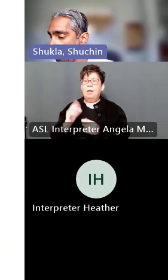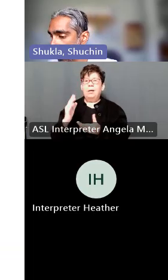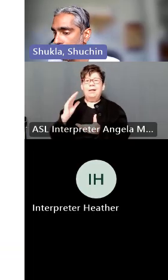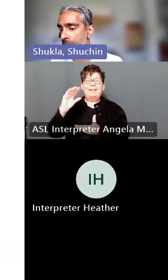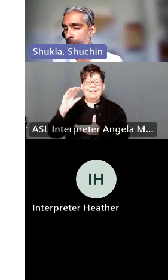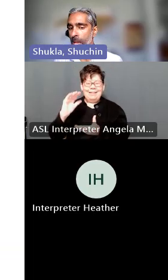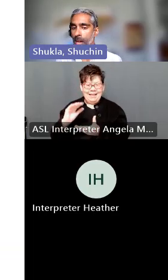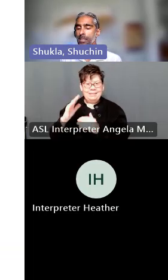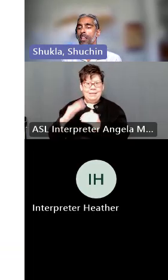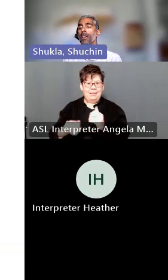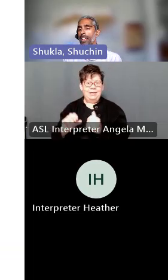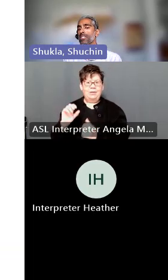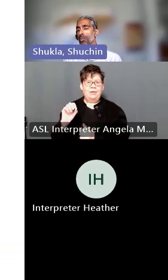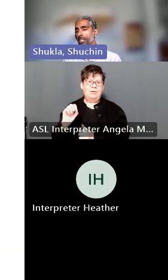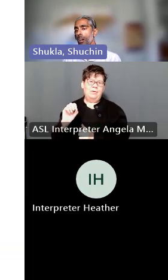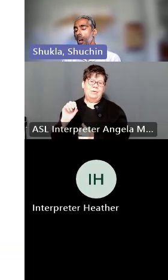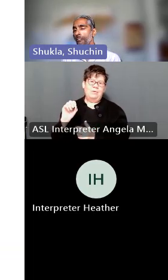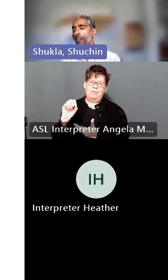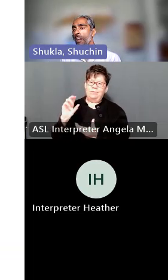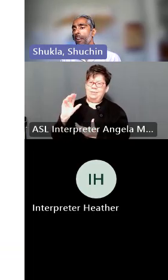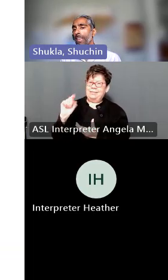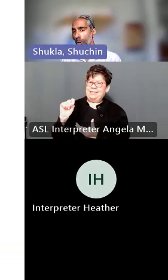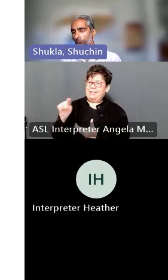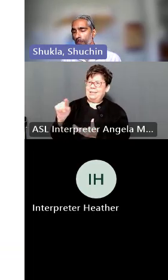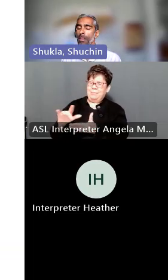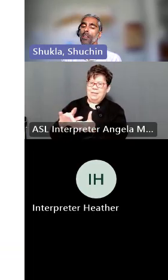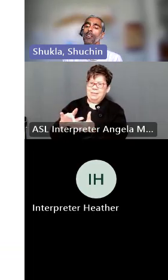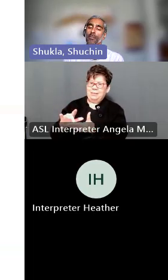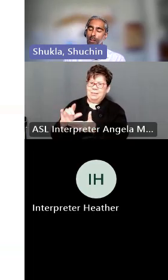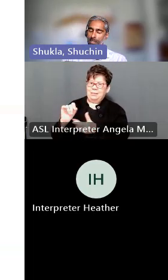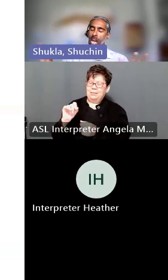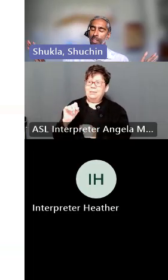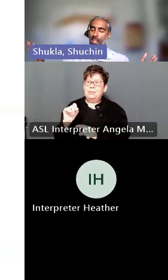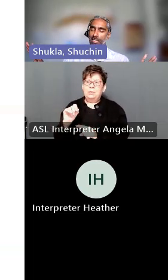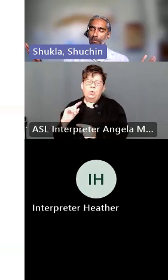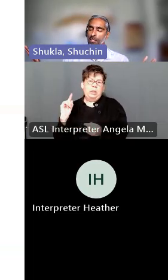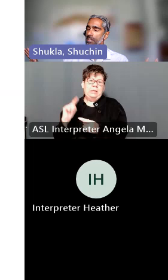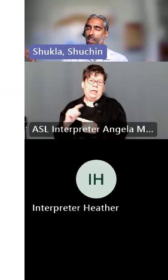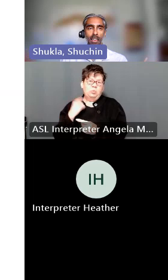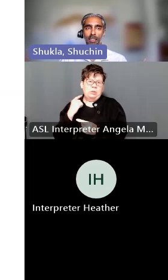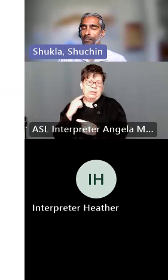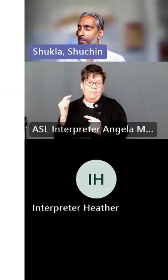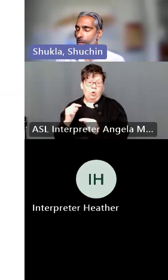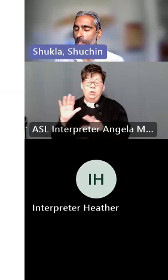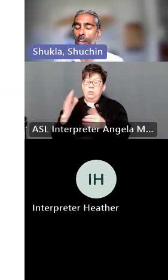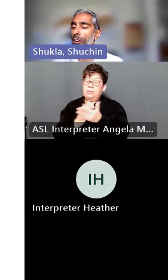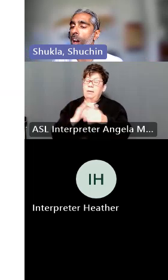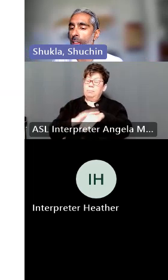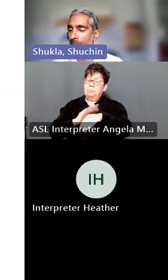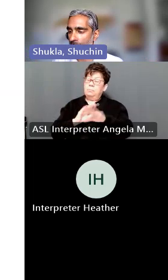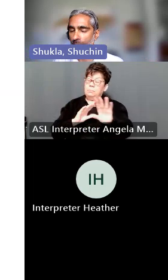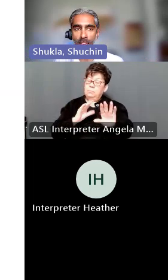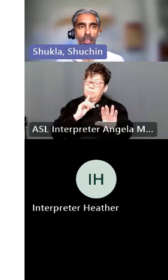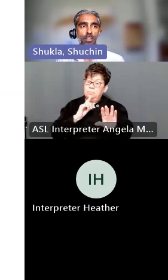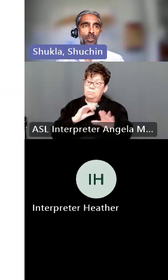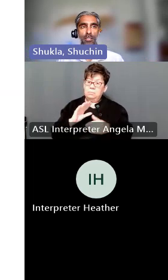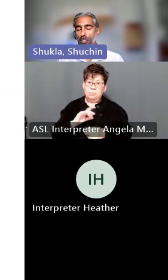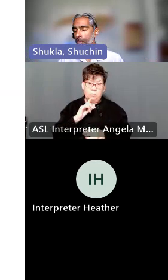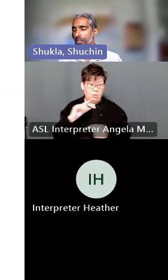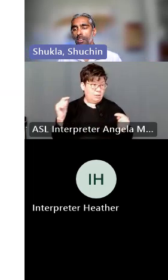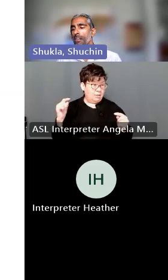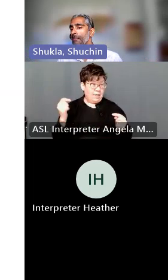some over-the-counter medications, to be honest, less risk of getting hurt. There's caveats. Let me just say, like, you can get hurt on anything.